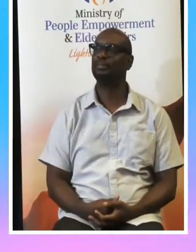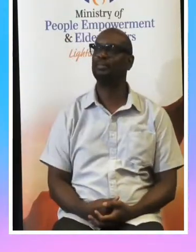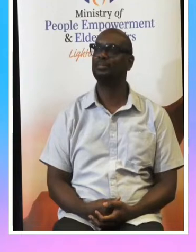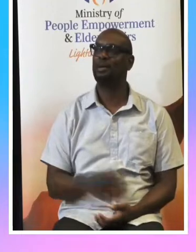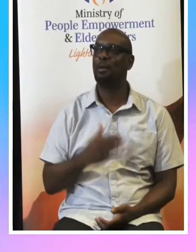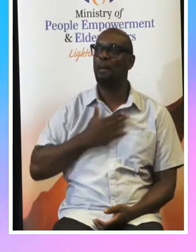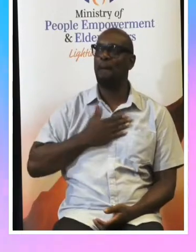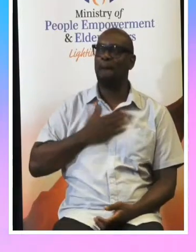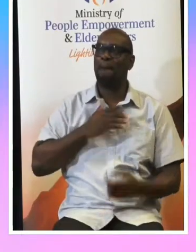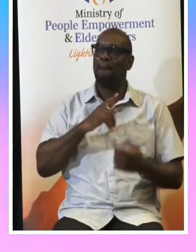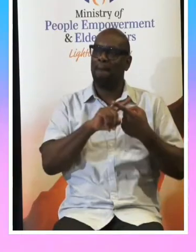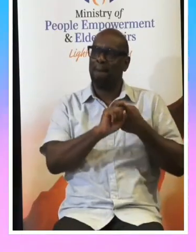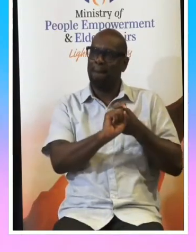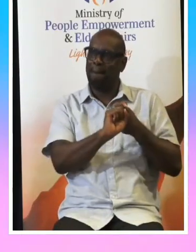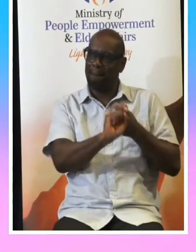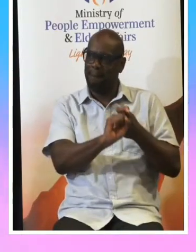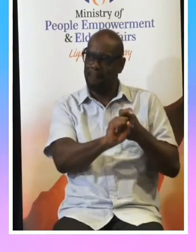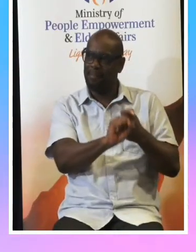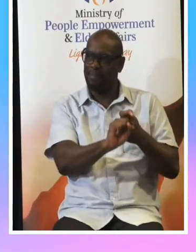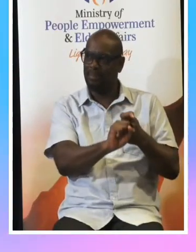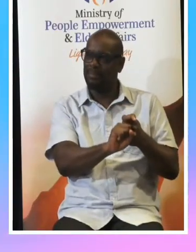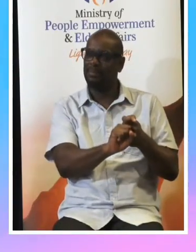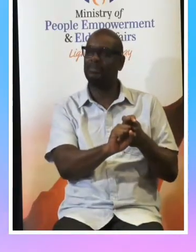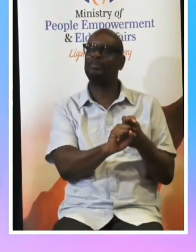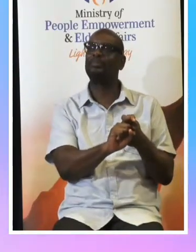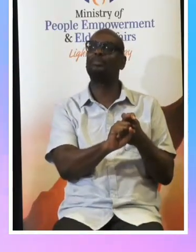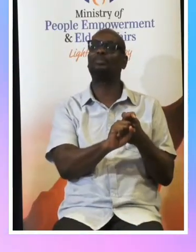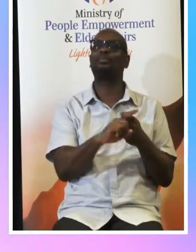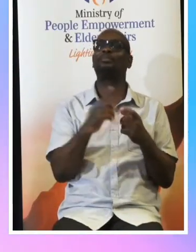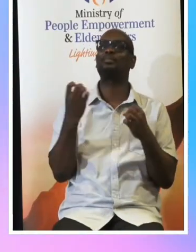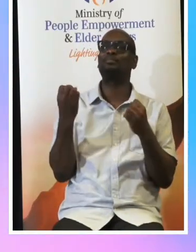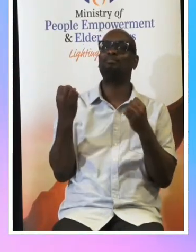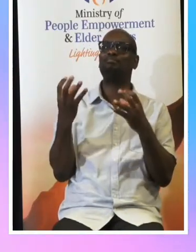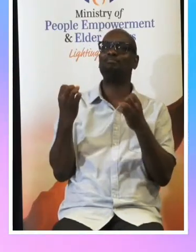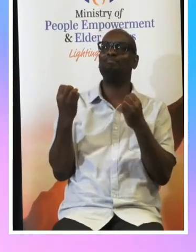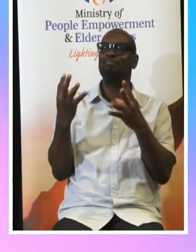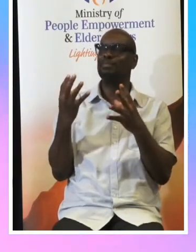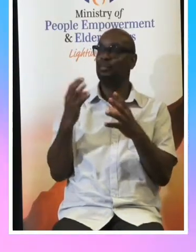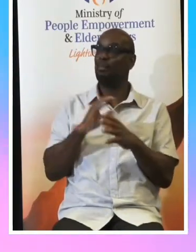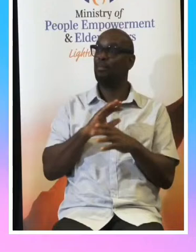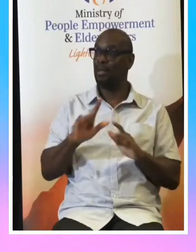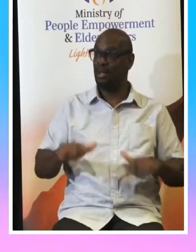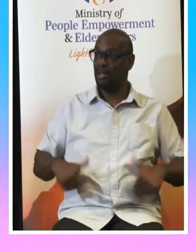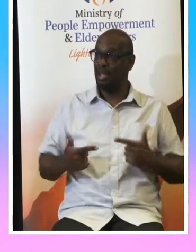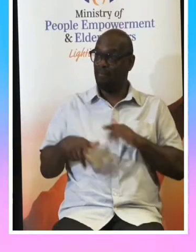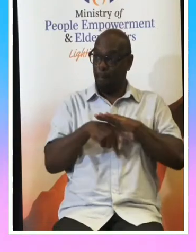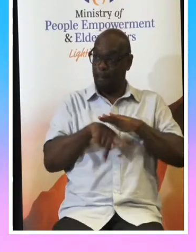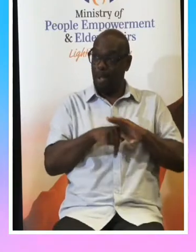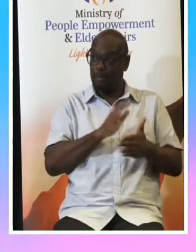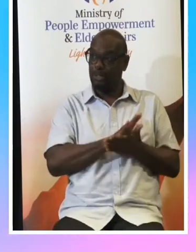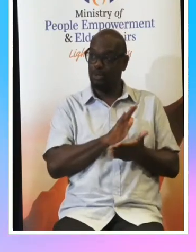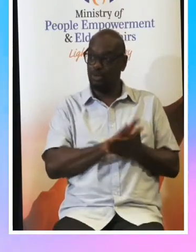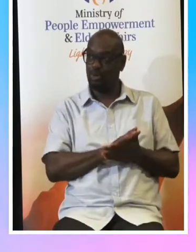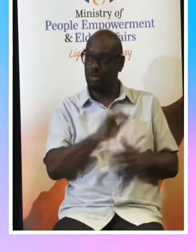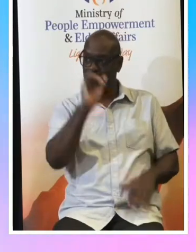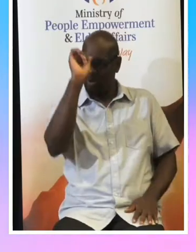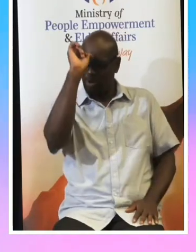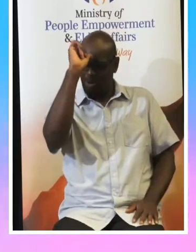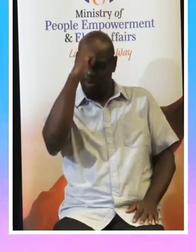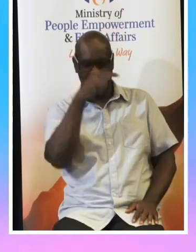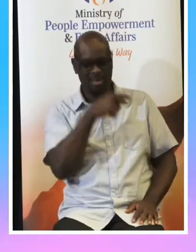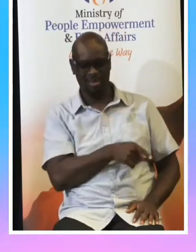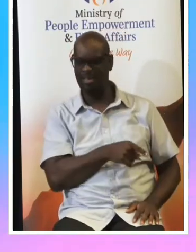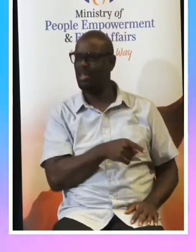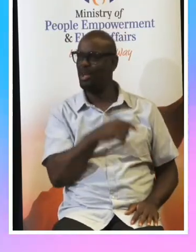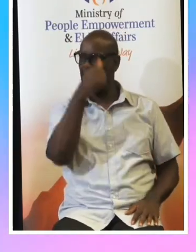My best friend, a classmate of mine for much of my primary school life, reminded me how badly I cried